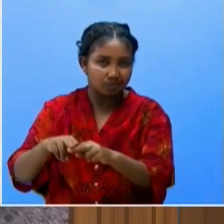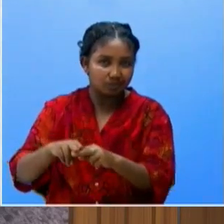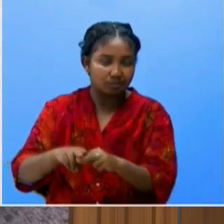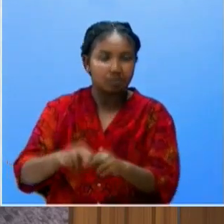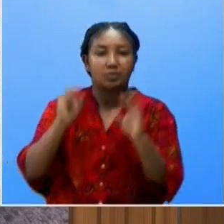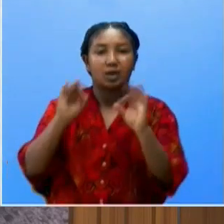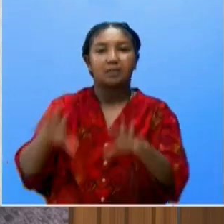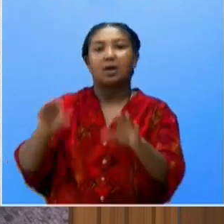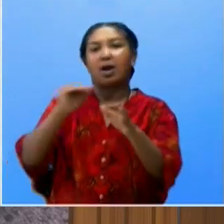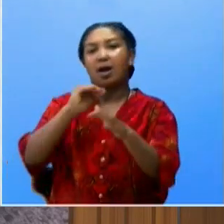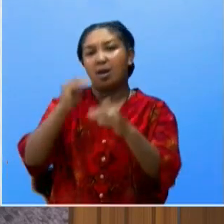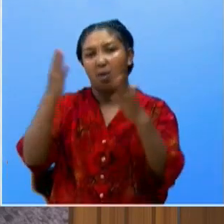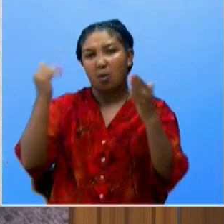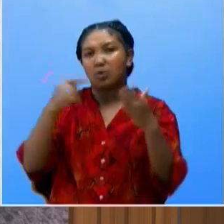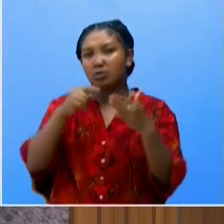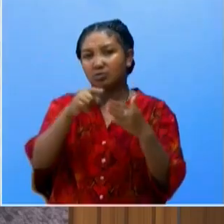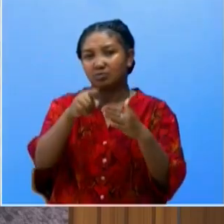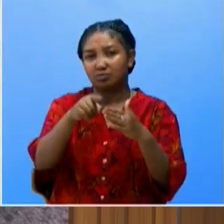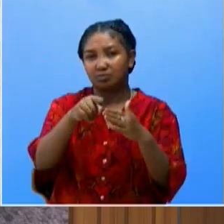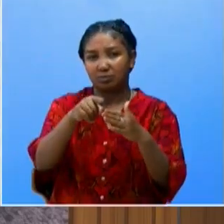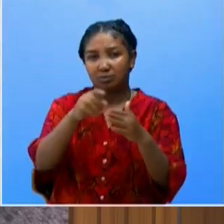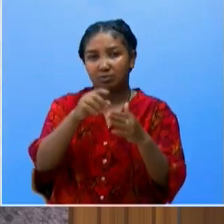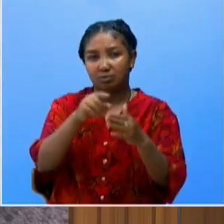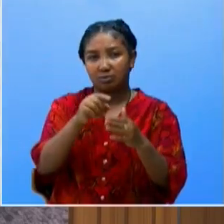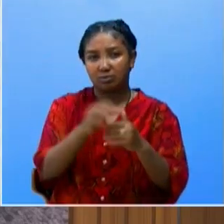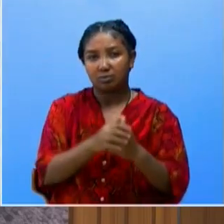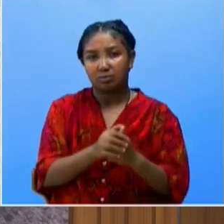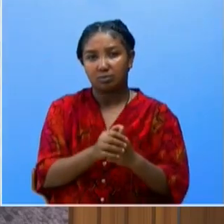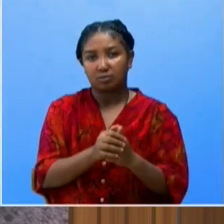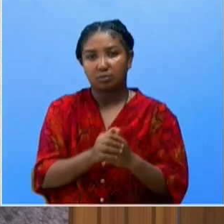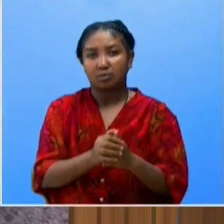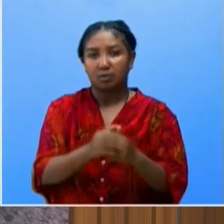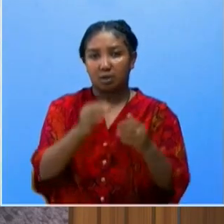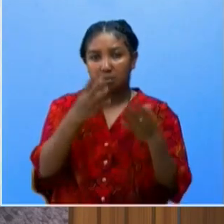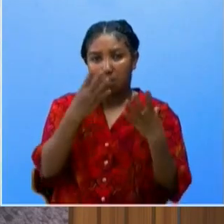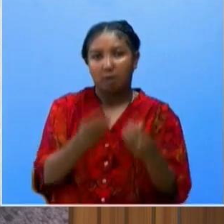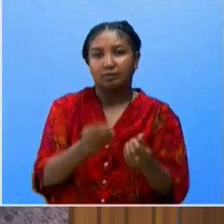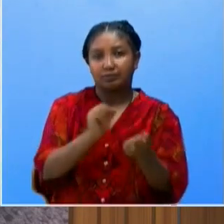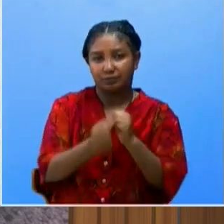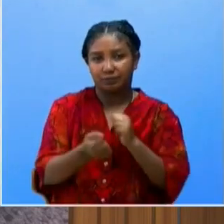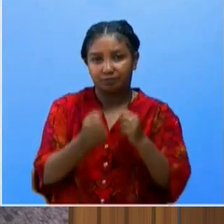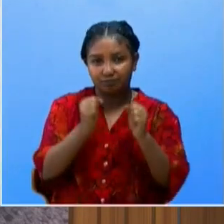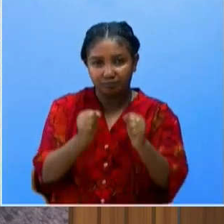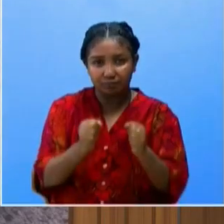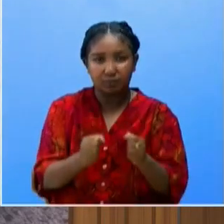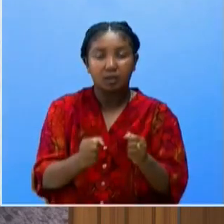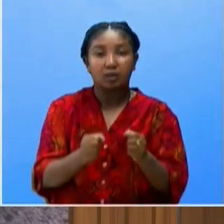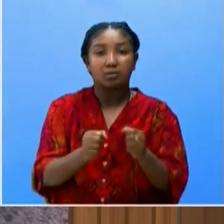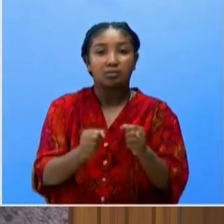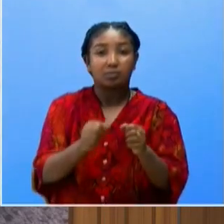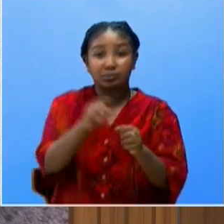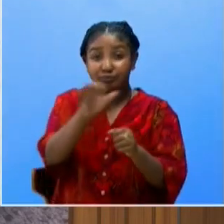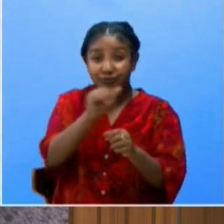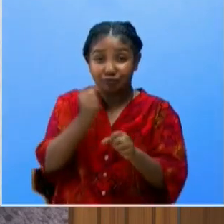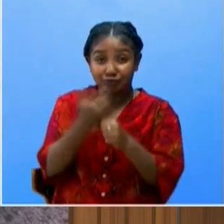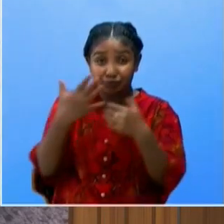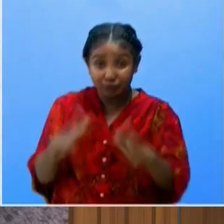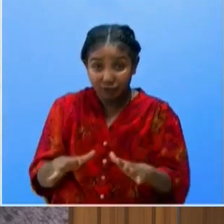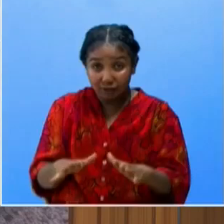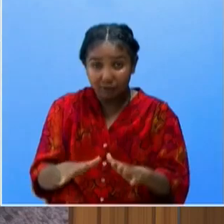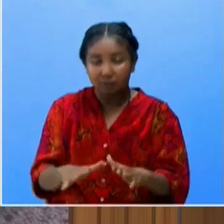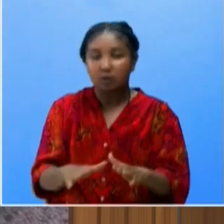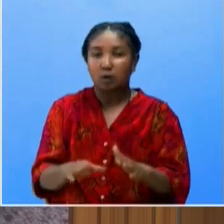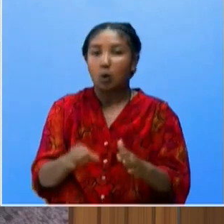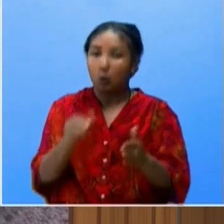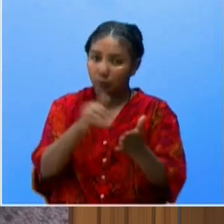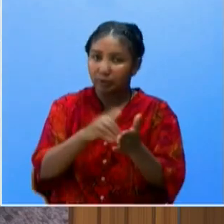Nice student, I hope you check this one into passive voice like this. If you didn't do like this, please